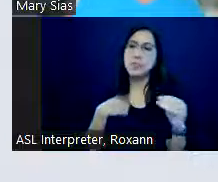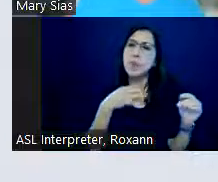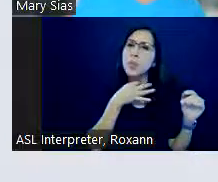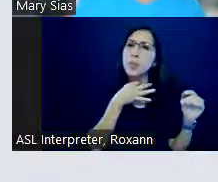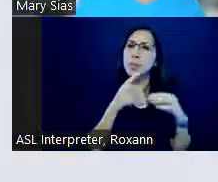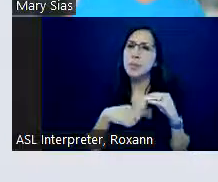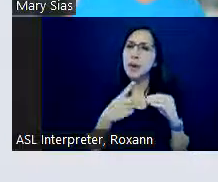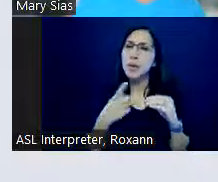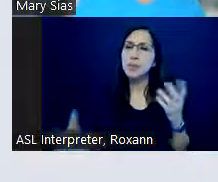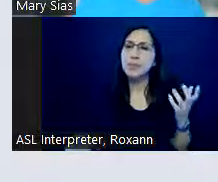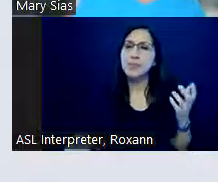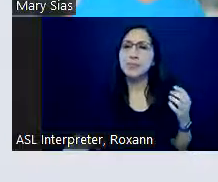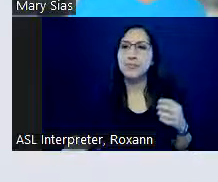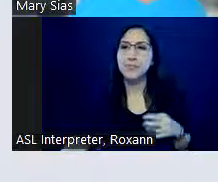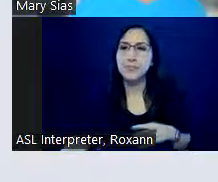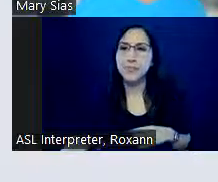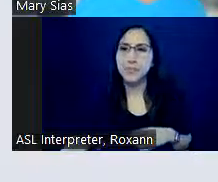about